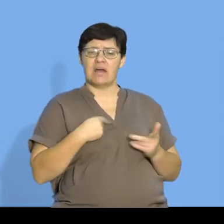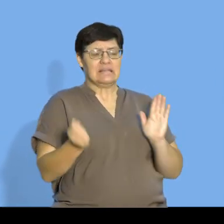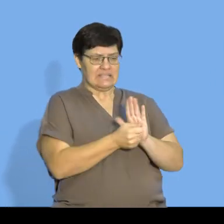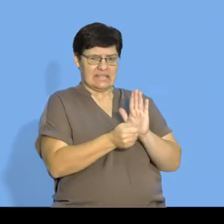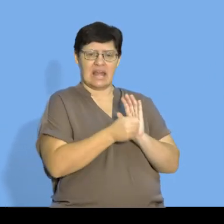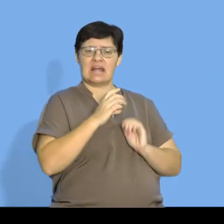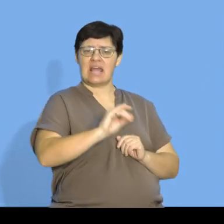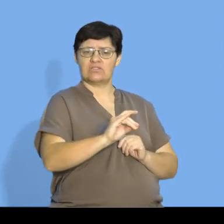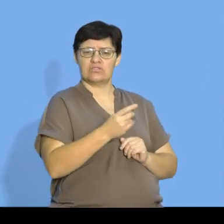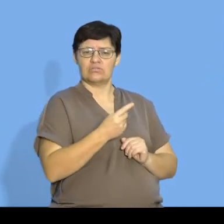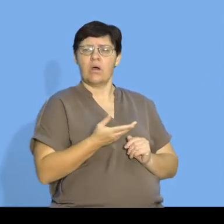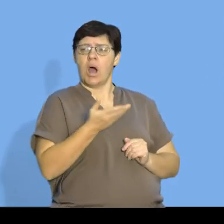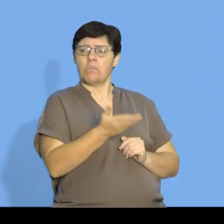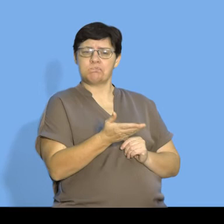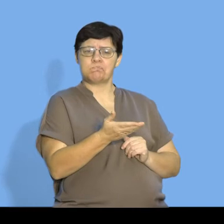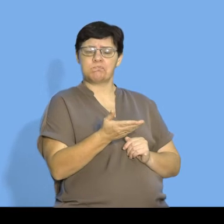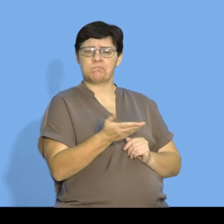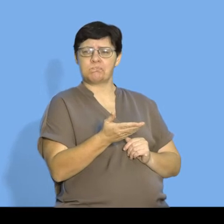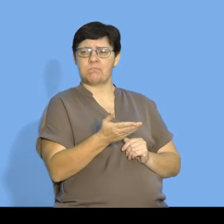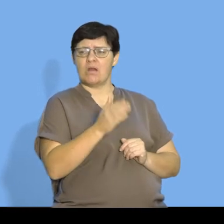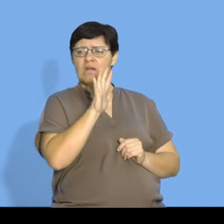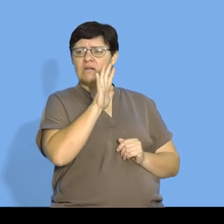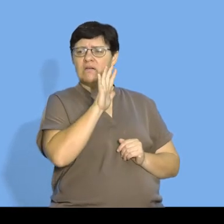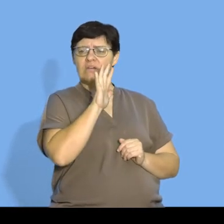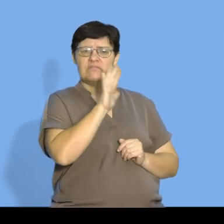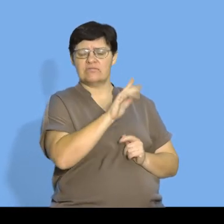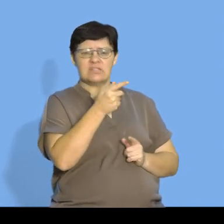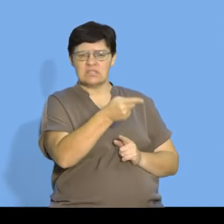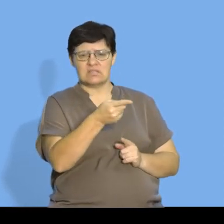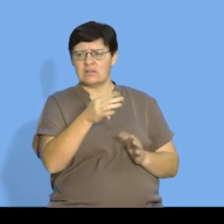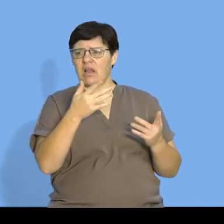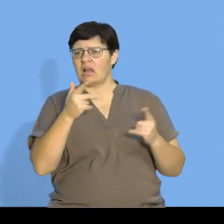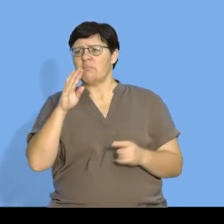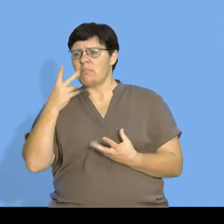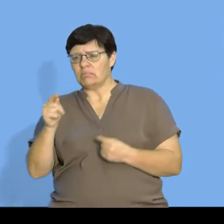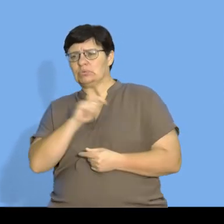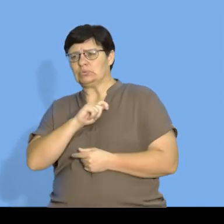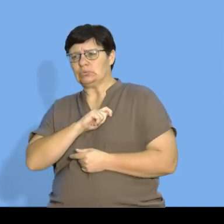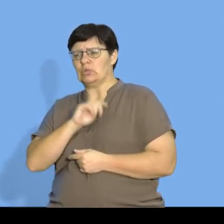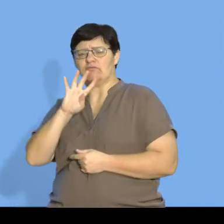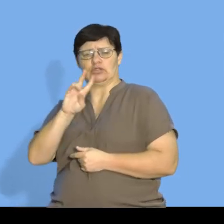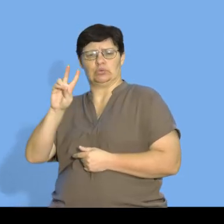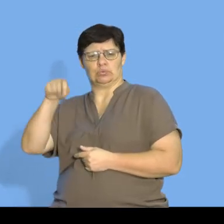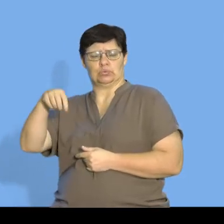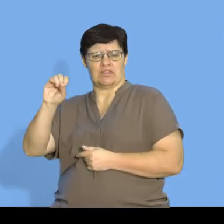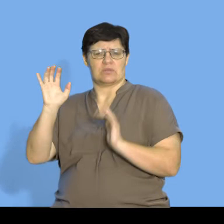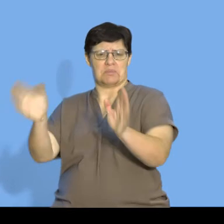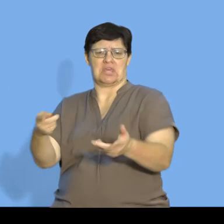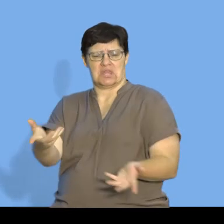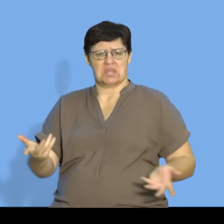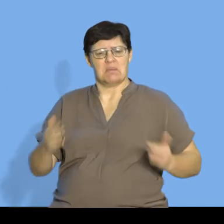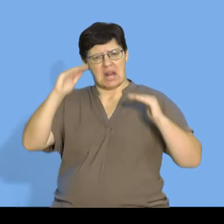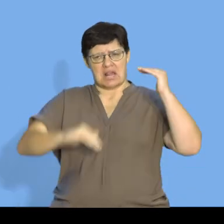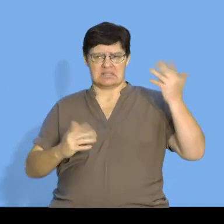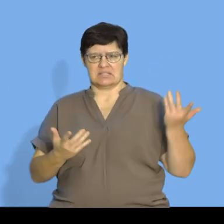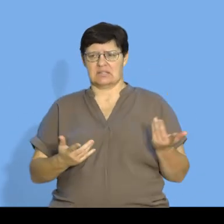cash sales of 55,000, but you only had 42,000. So you had less, the actual is less than the budgeted. In this